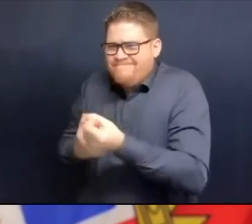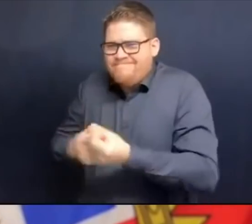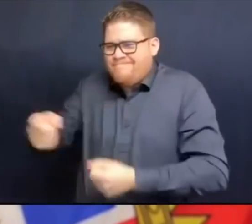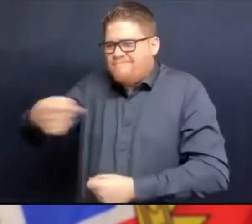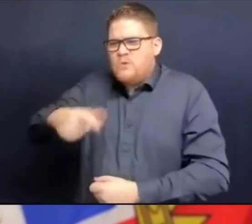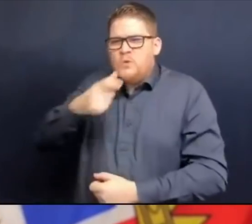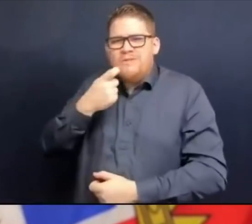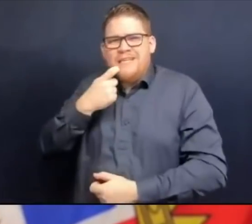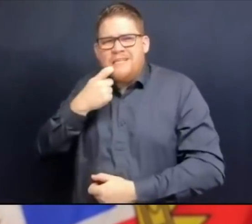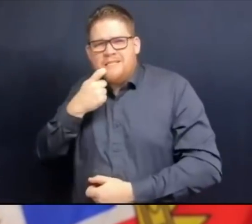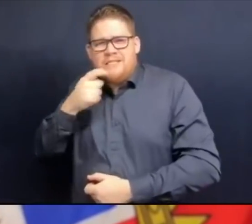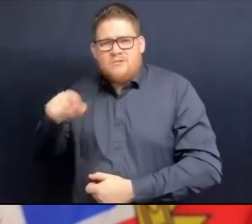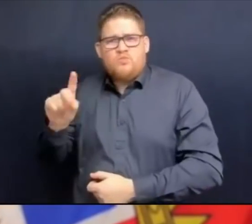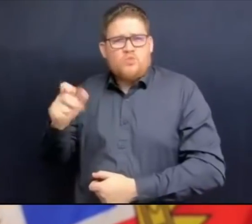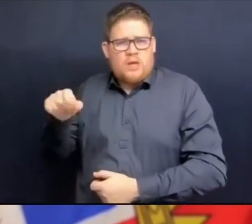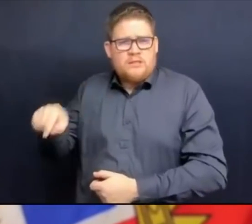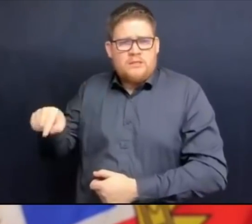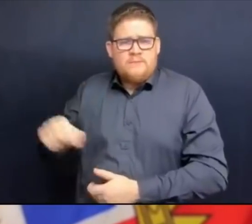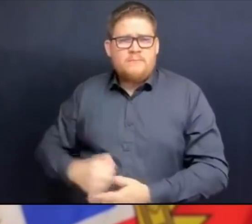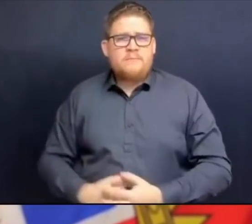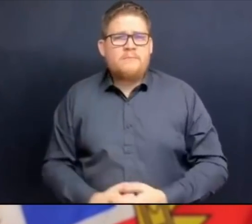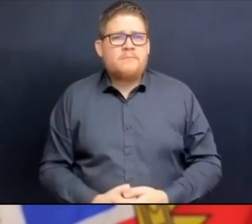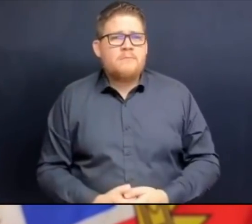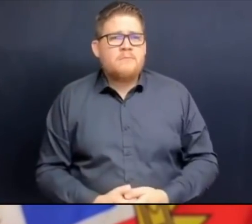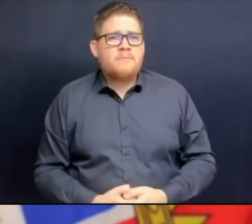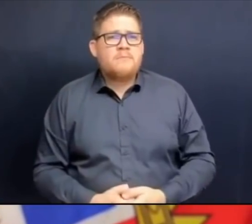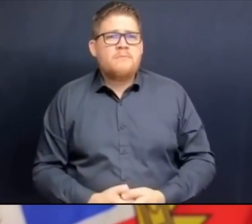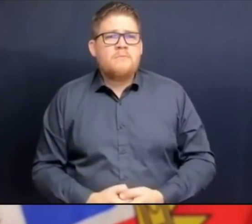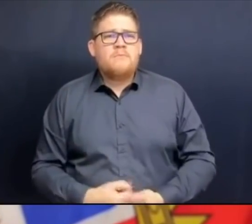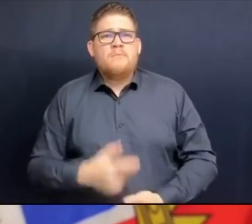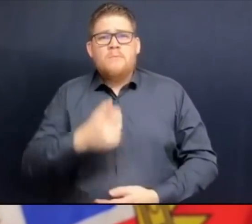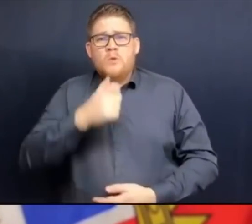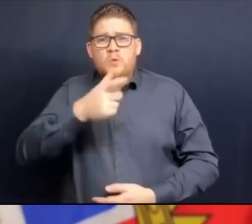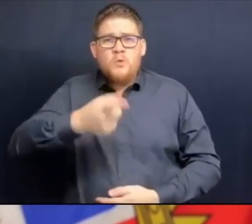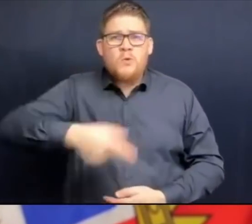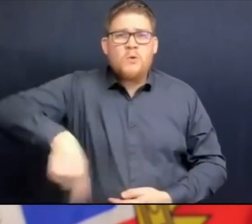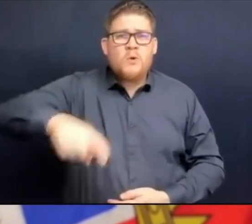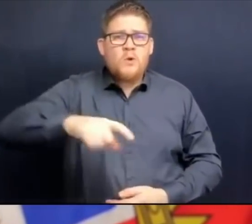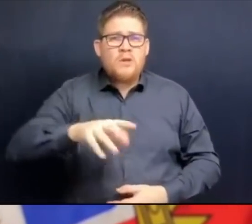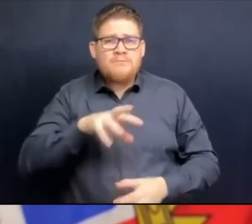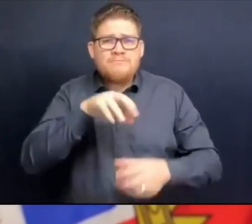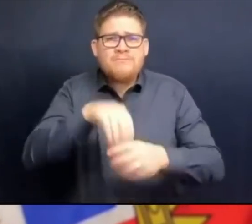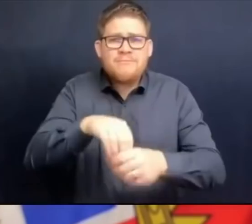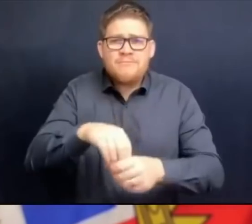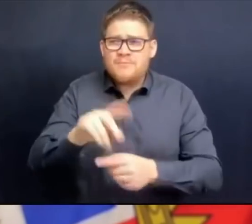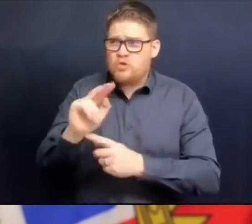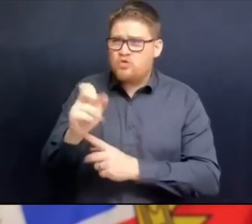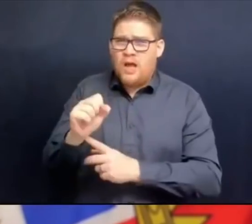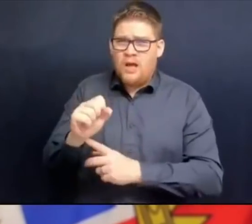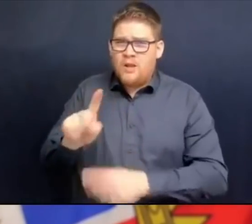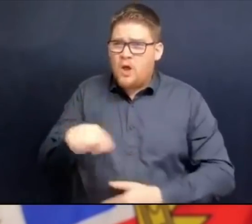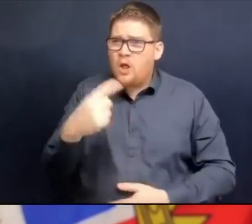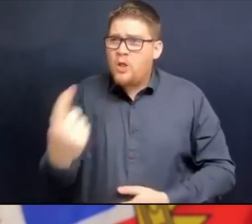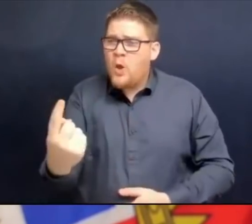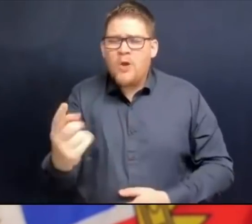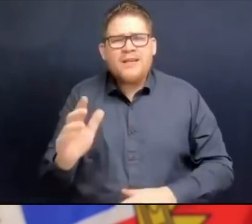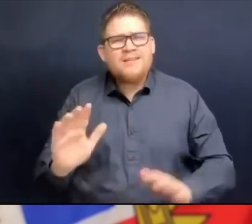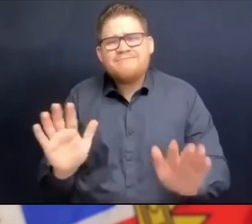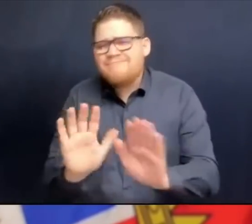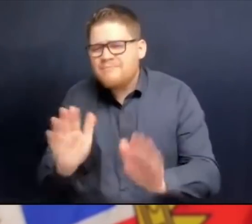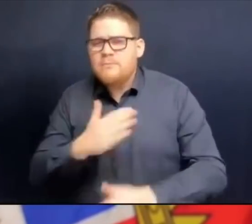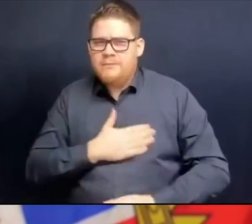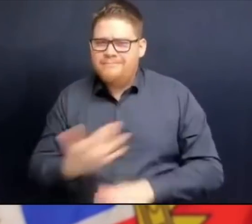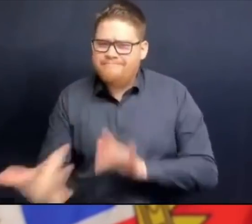toxic drug crises. But please know you are not alone, and reach out to